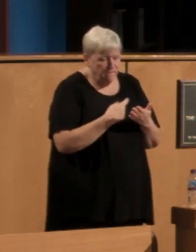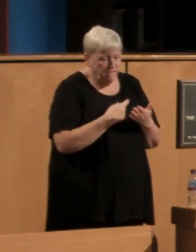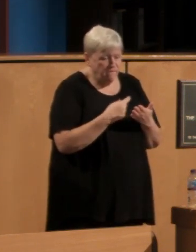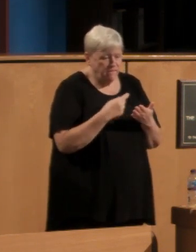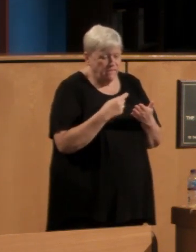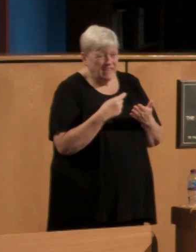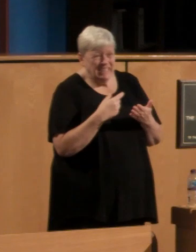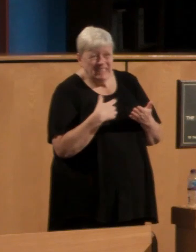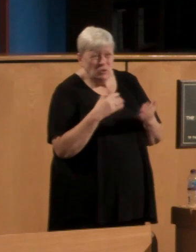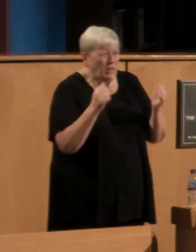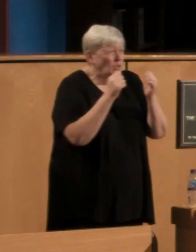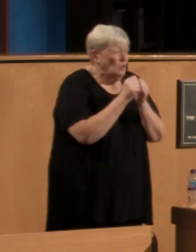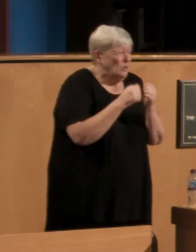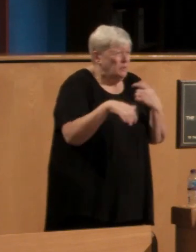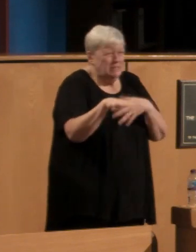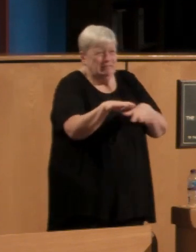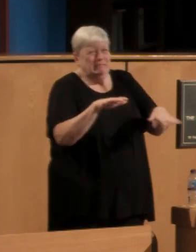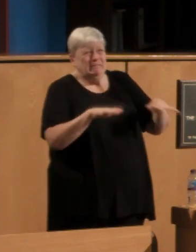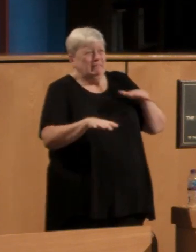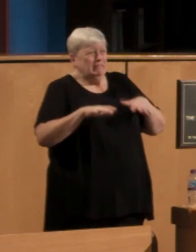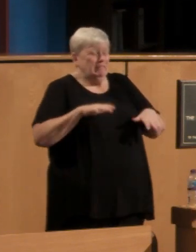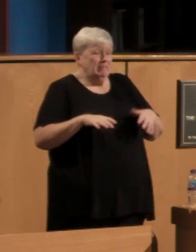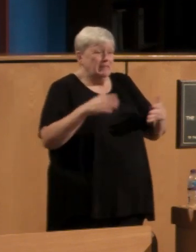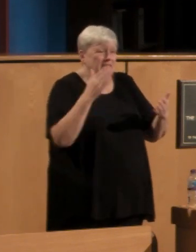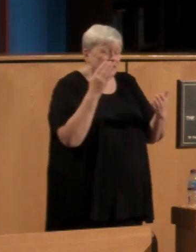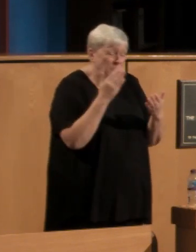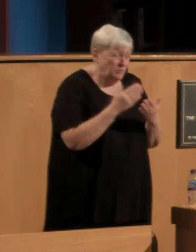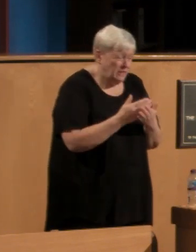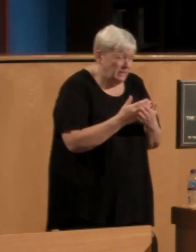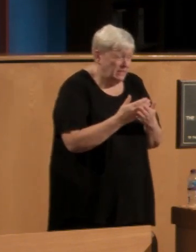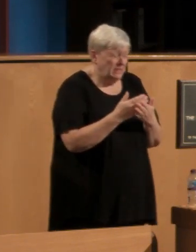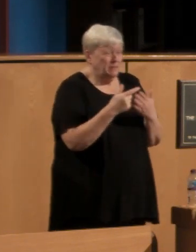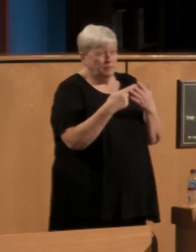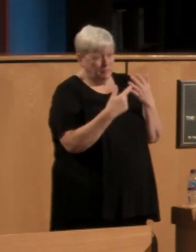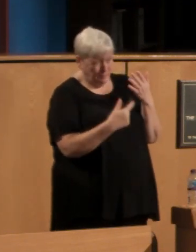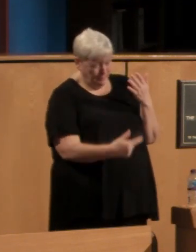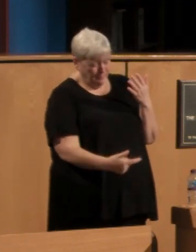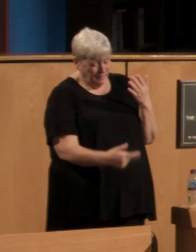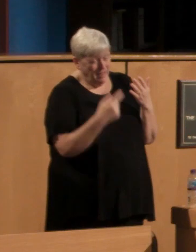everything around it. And again, that takes us right back to the list of synonyms that